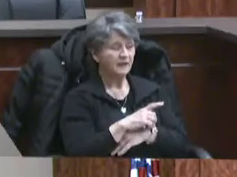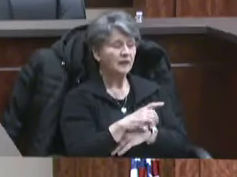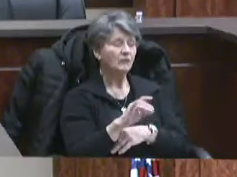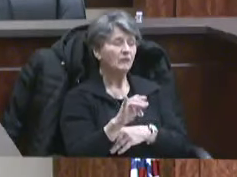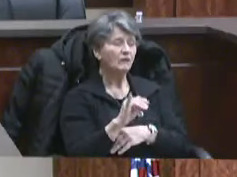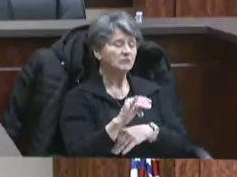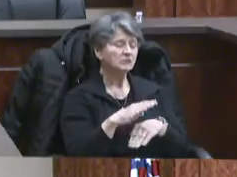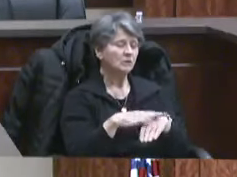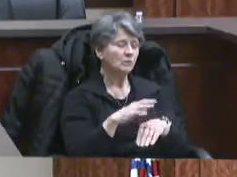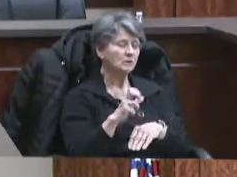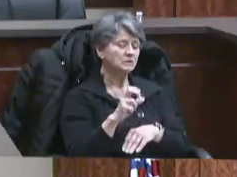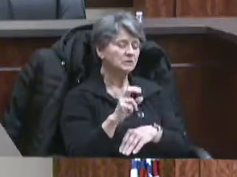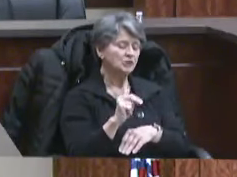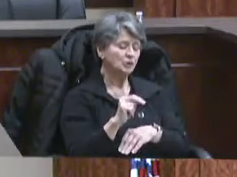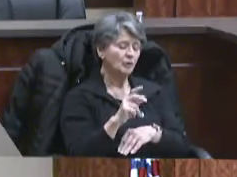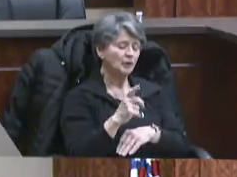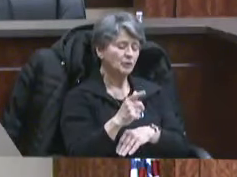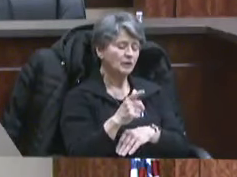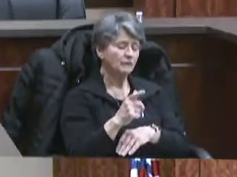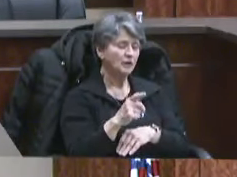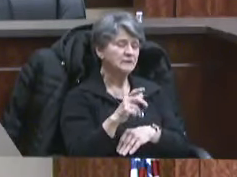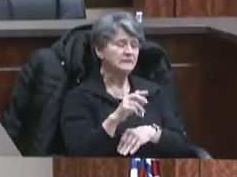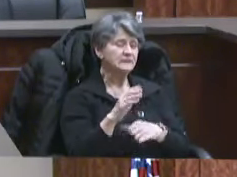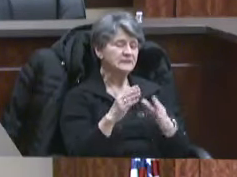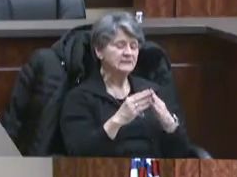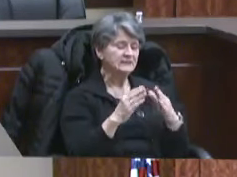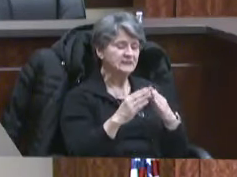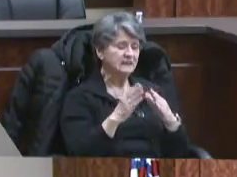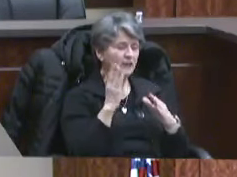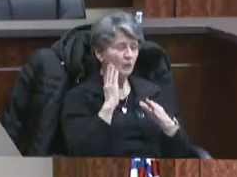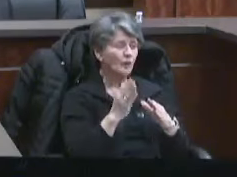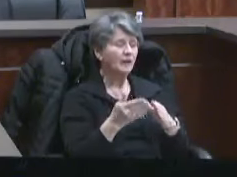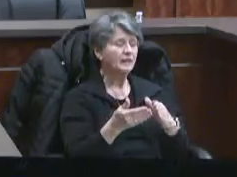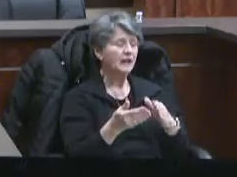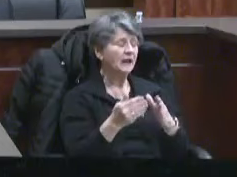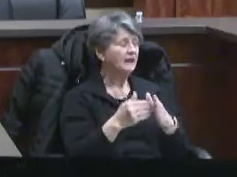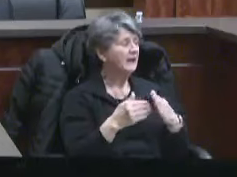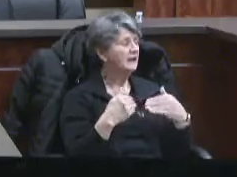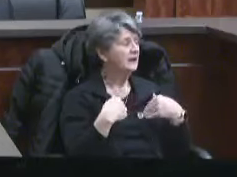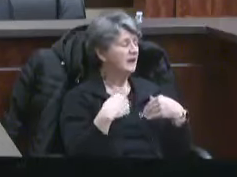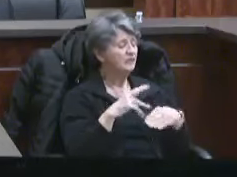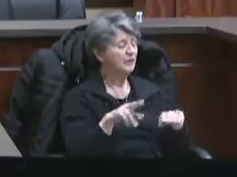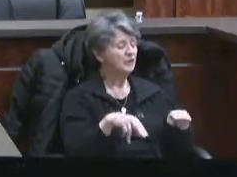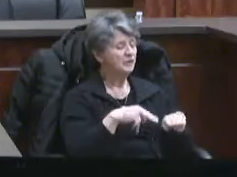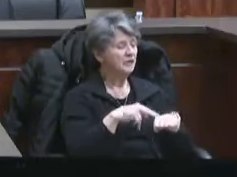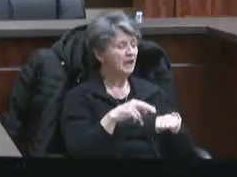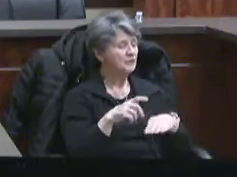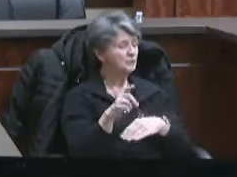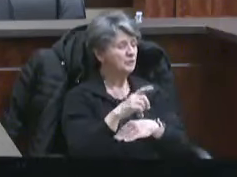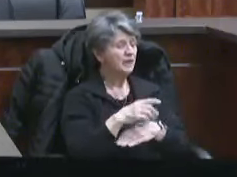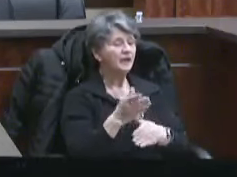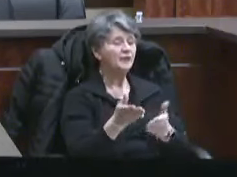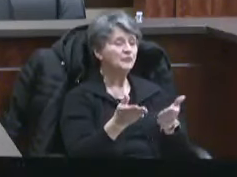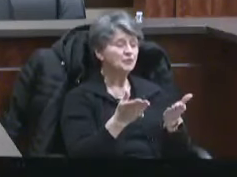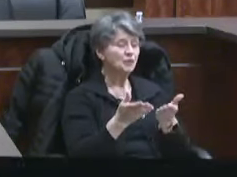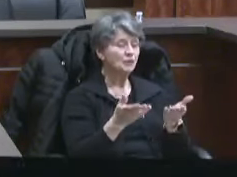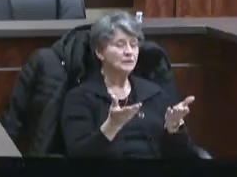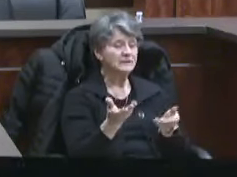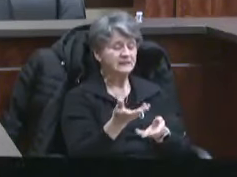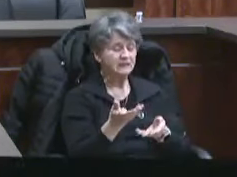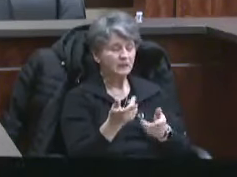Also on January the 21st, the city will again hold their National Day of Service event here at the Laurel Municipal